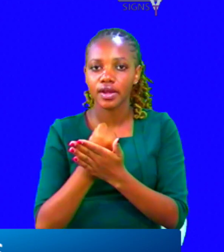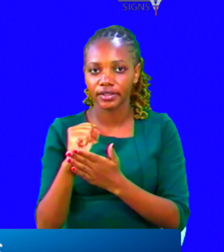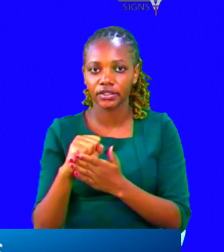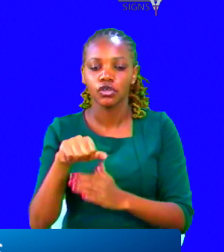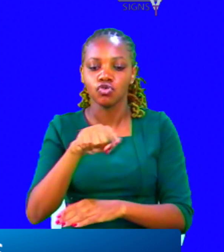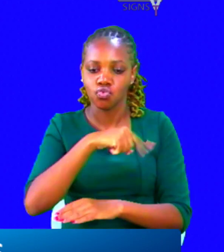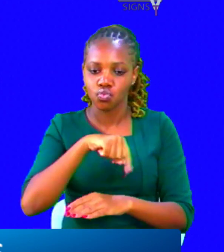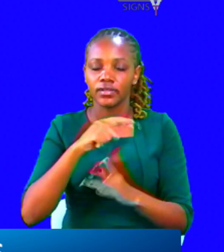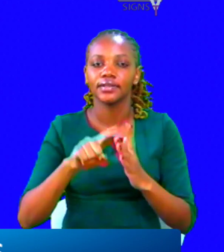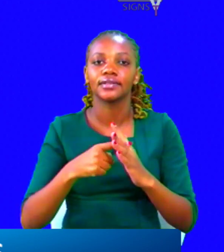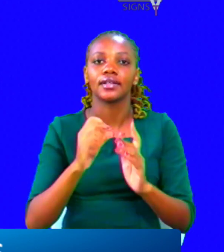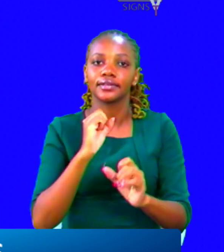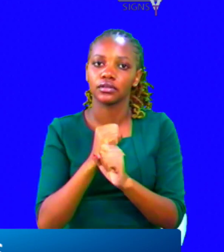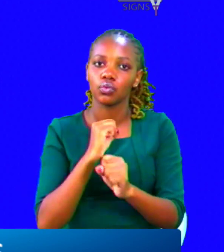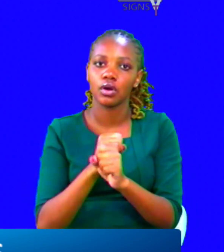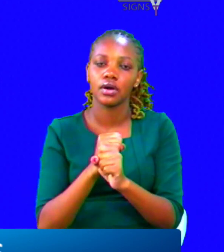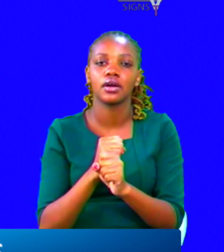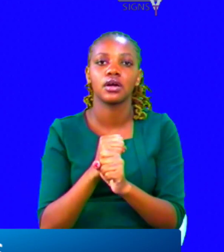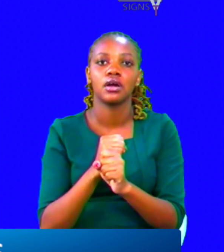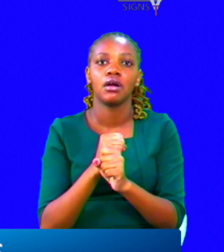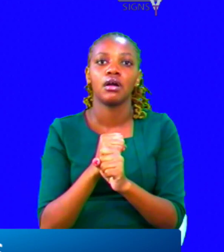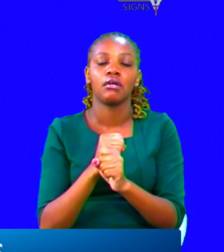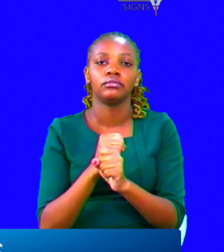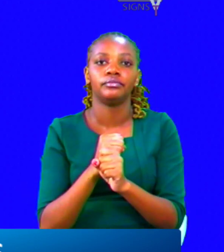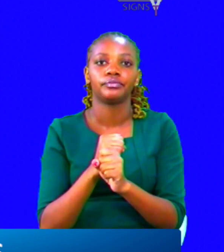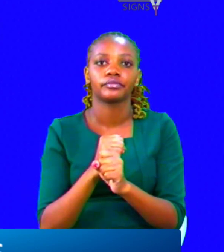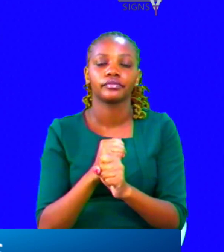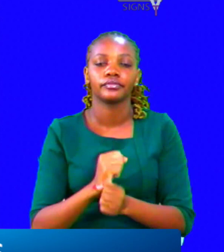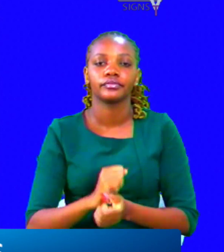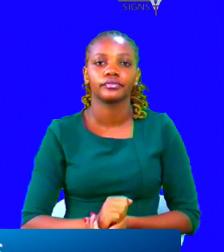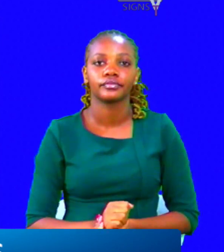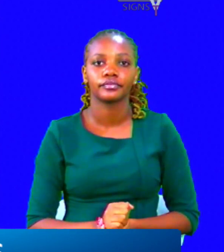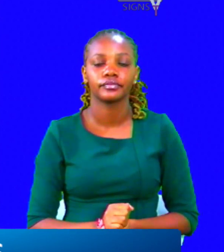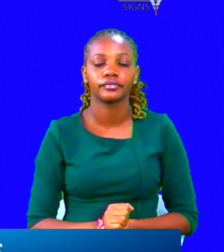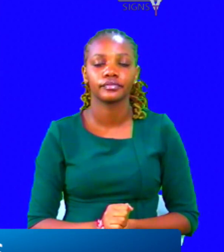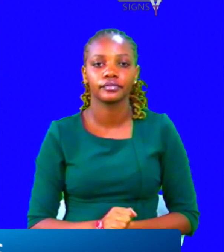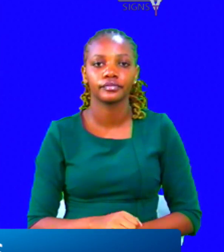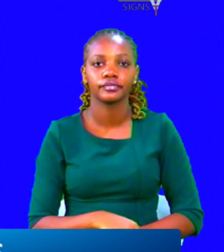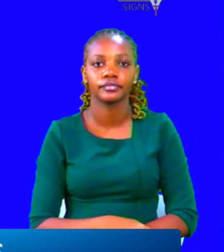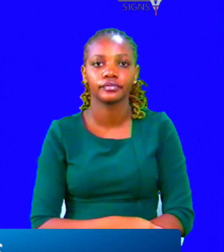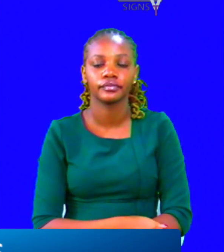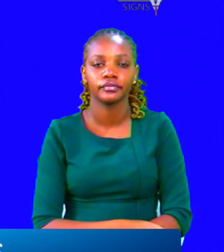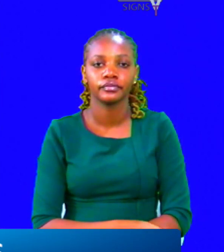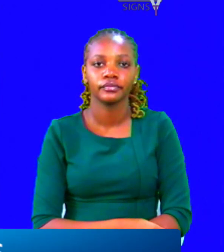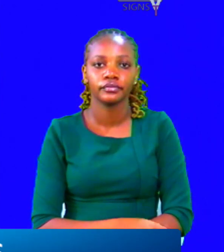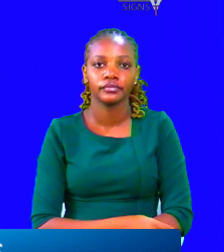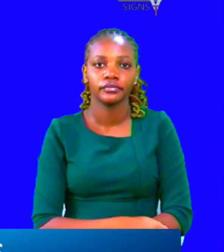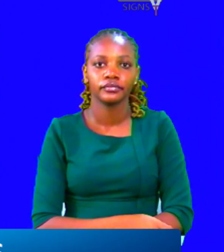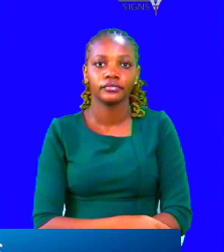an audit as we are planning to roll out the bigger work of the mega dams.